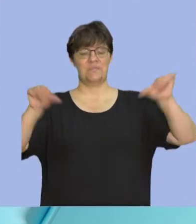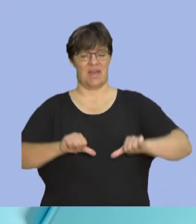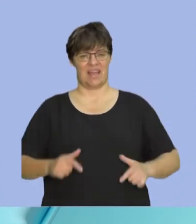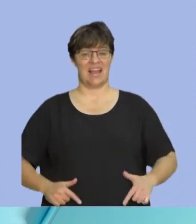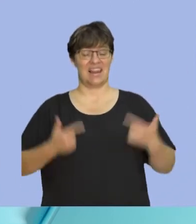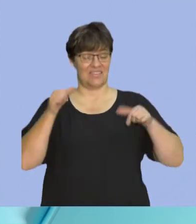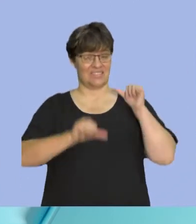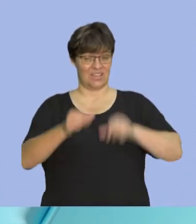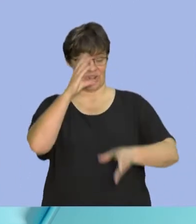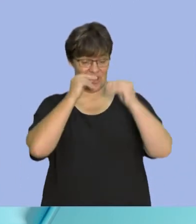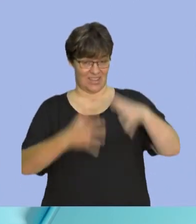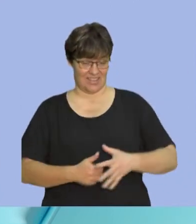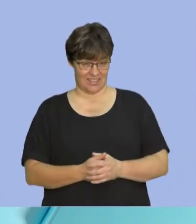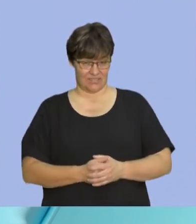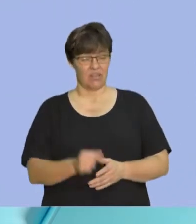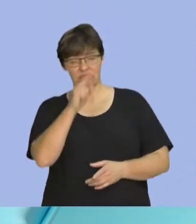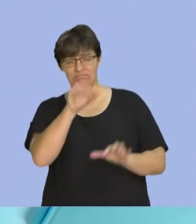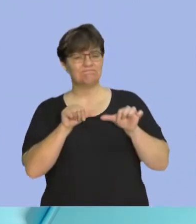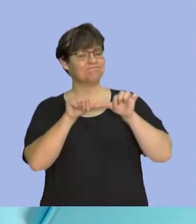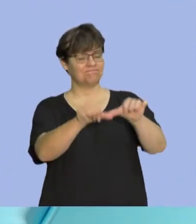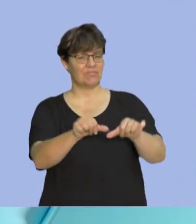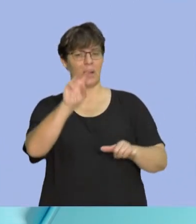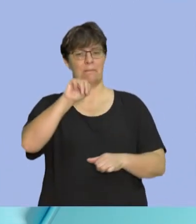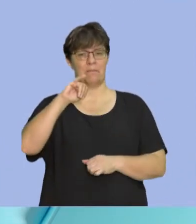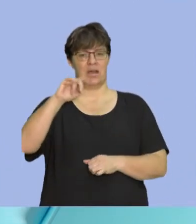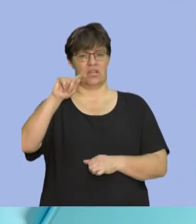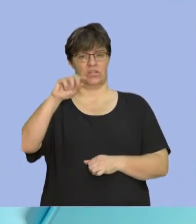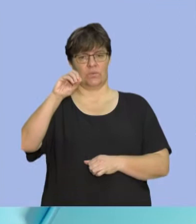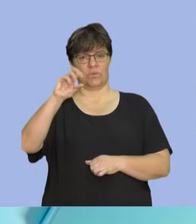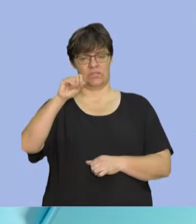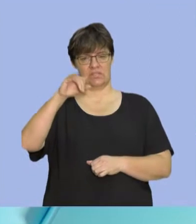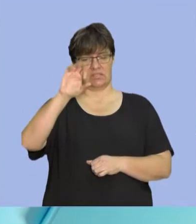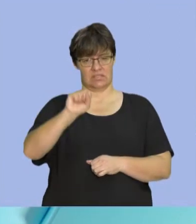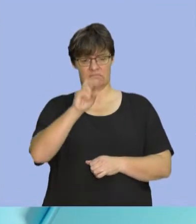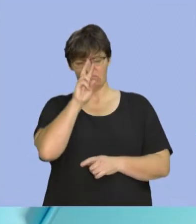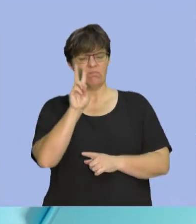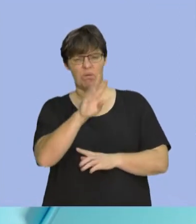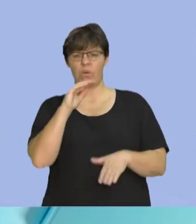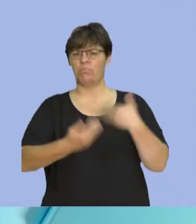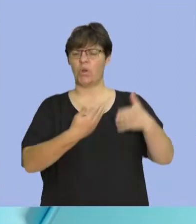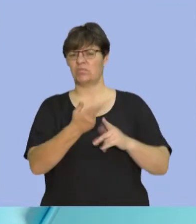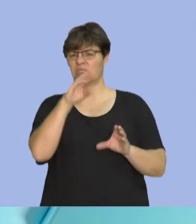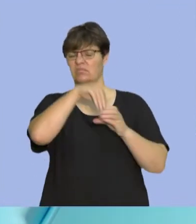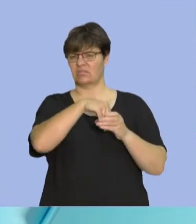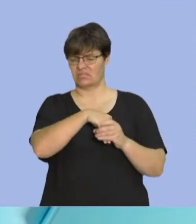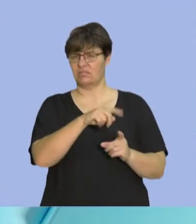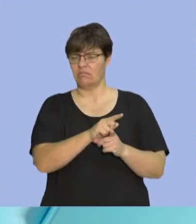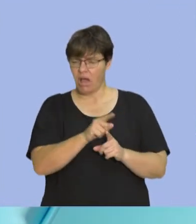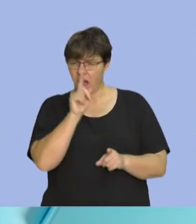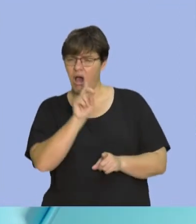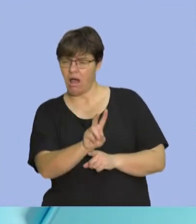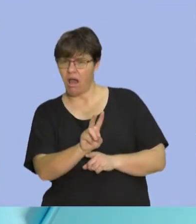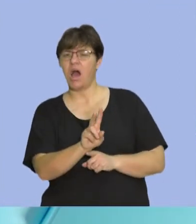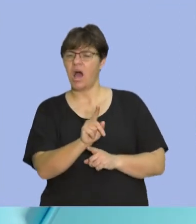Welcome back, life science learners. In this segment, we're going to continue with mitosis, but let's look at the process of mitosis in this segment and try